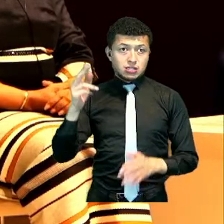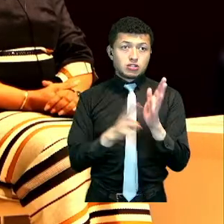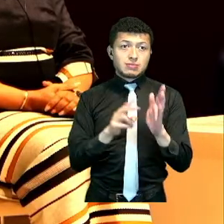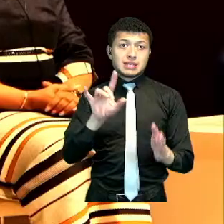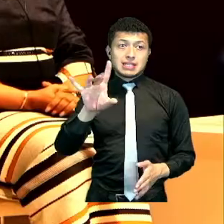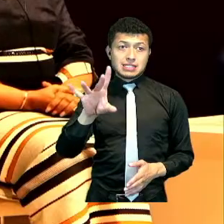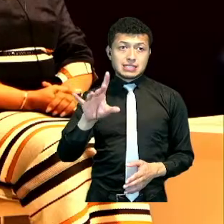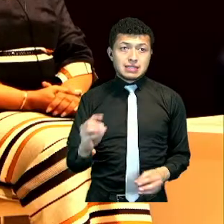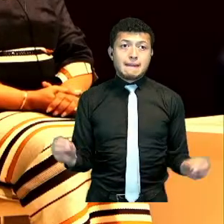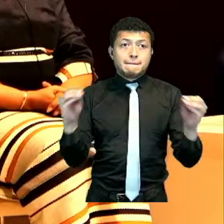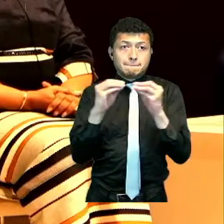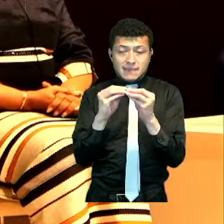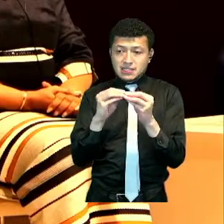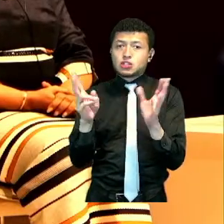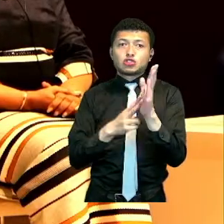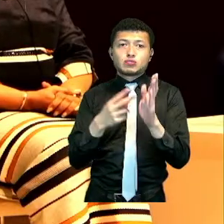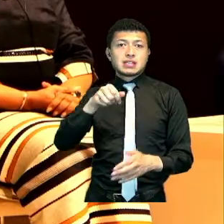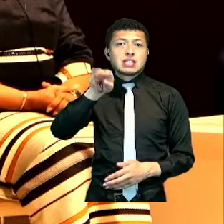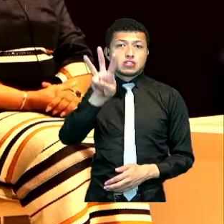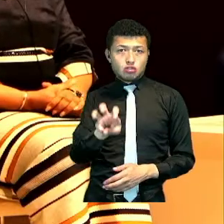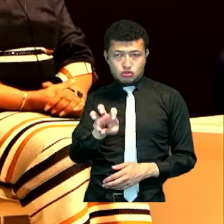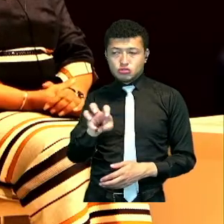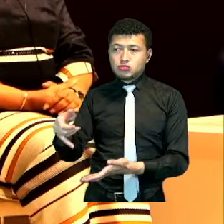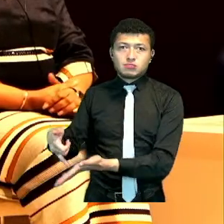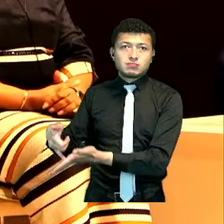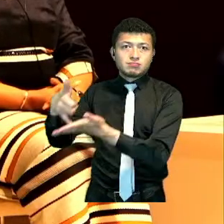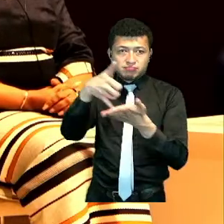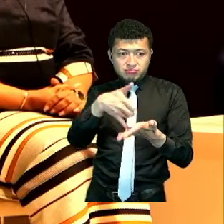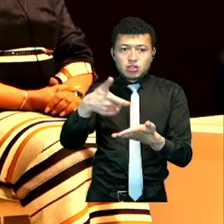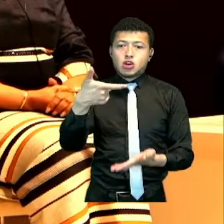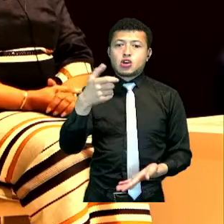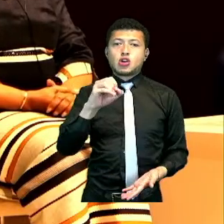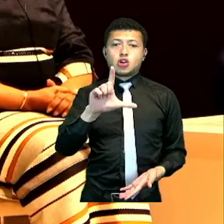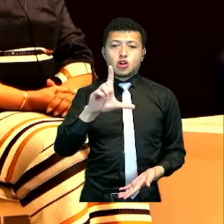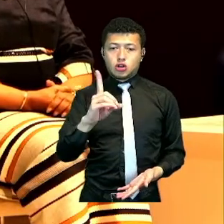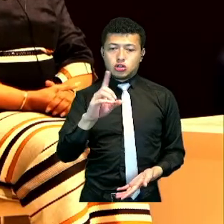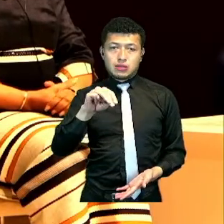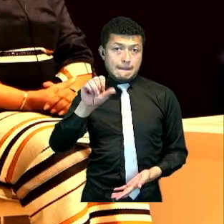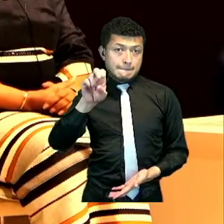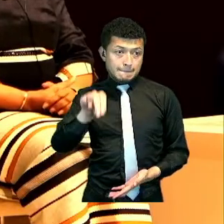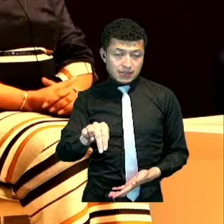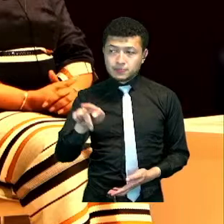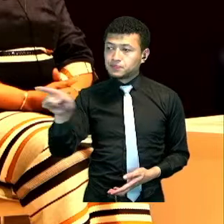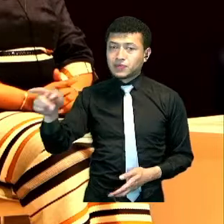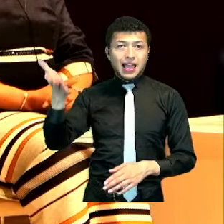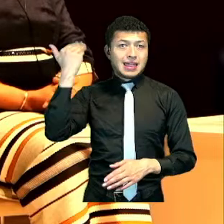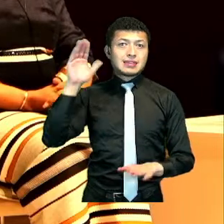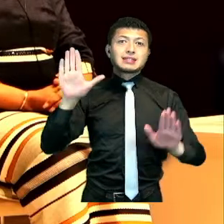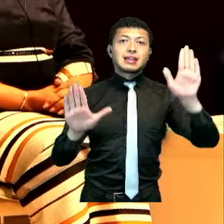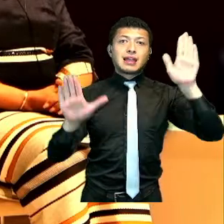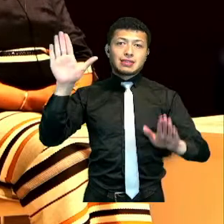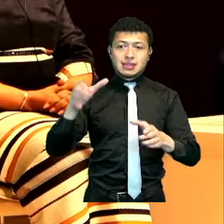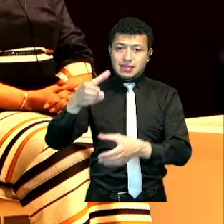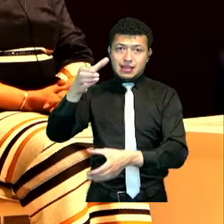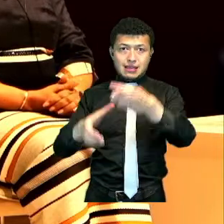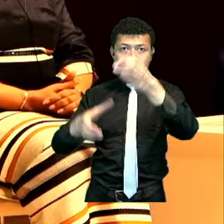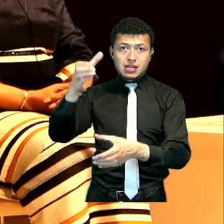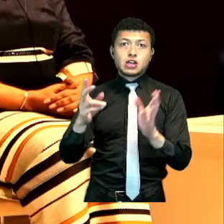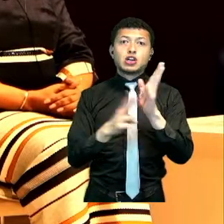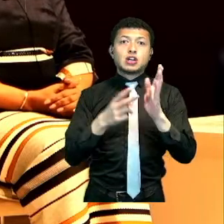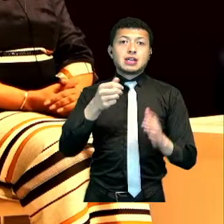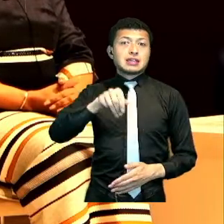and the Environmental Goldman Prize in 2018. Thanks to her peoples, she was the candidate to the